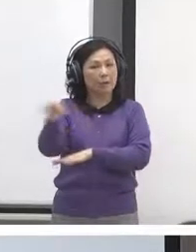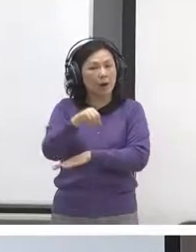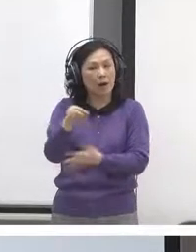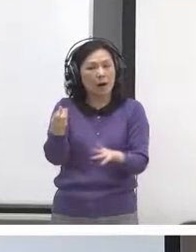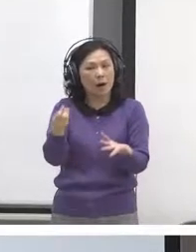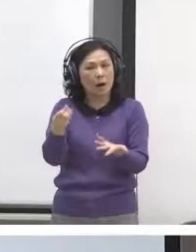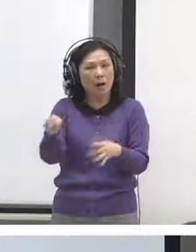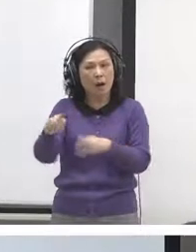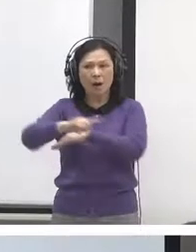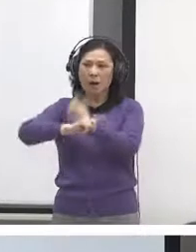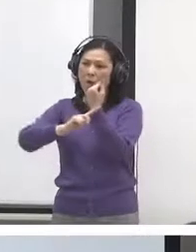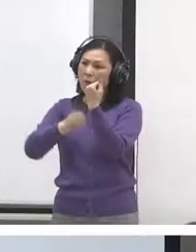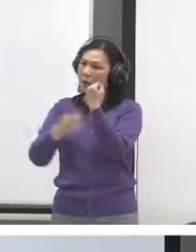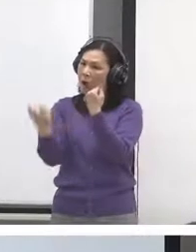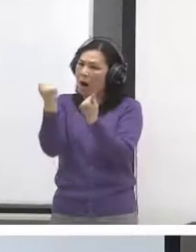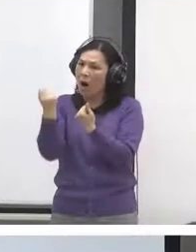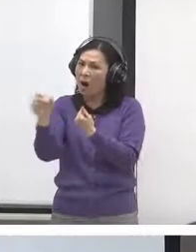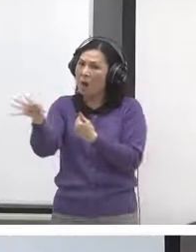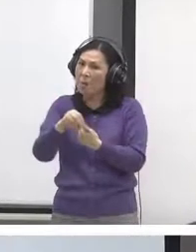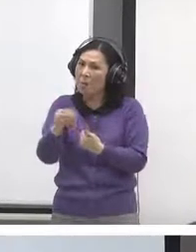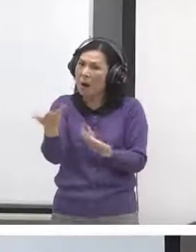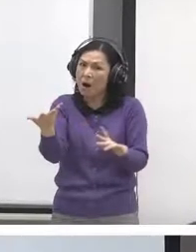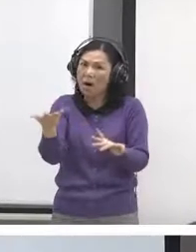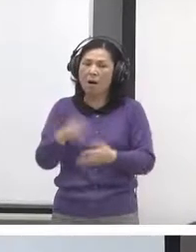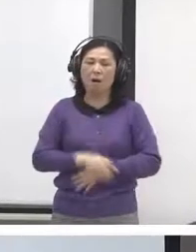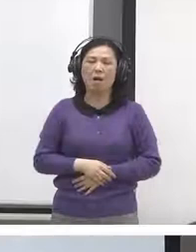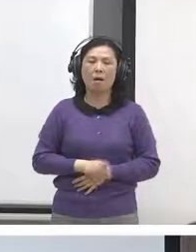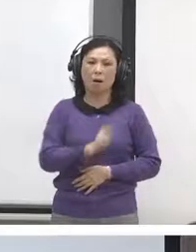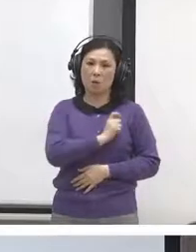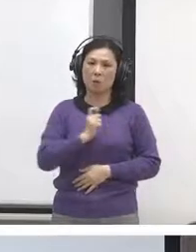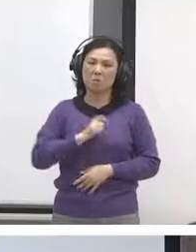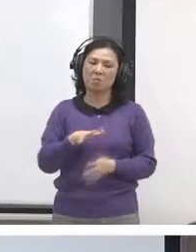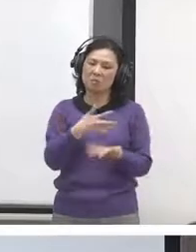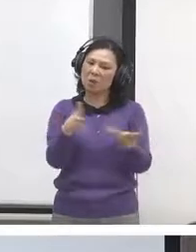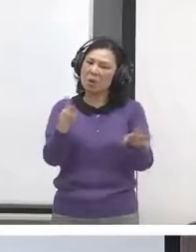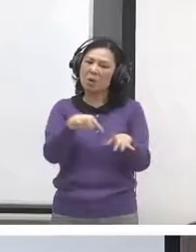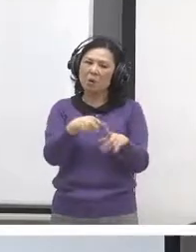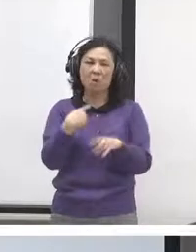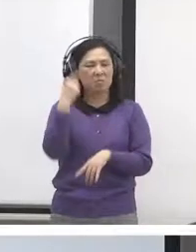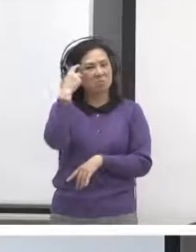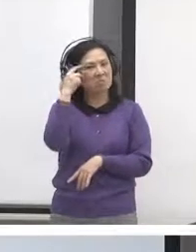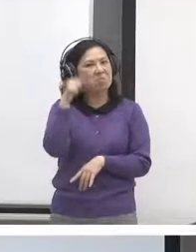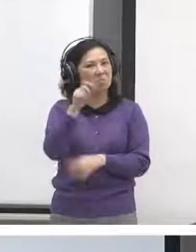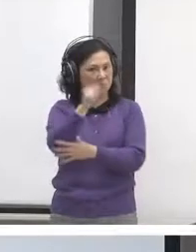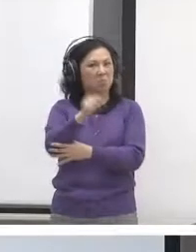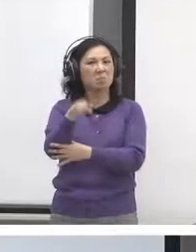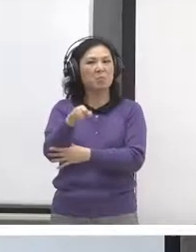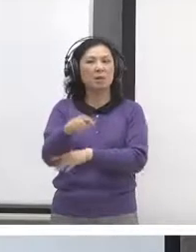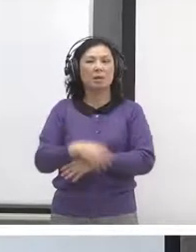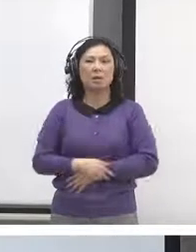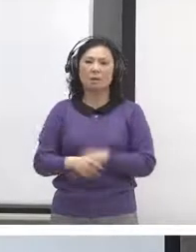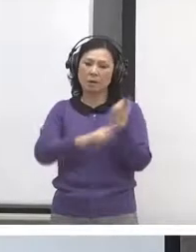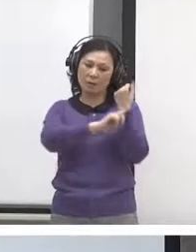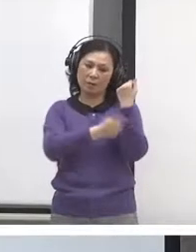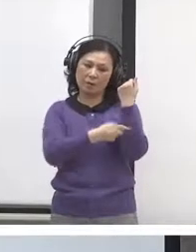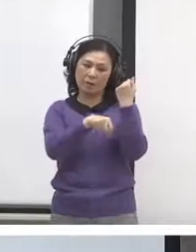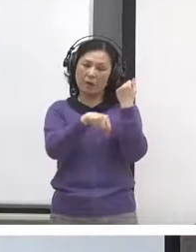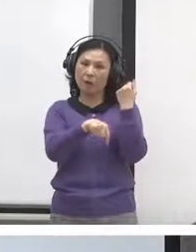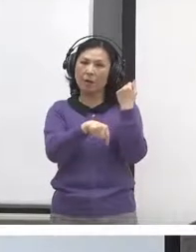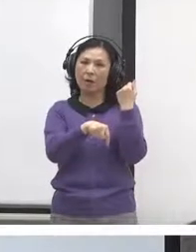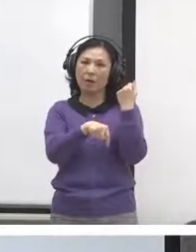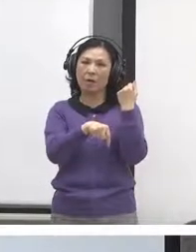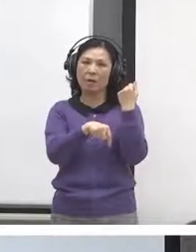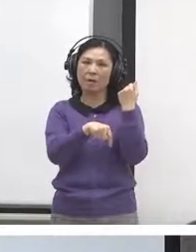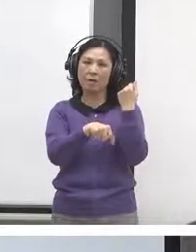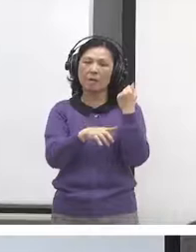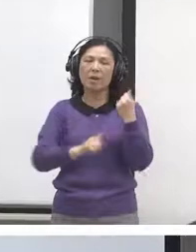problems with the way that the justice system information is outlined. And there's really a need to be user-centered,